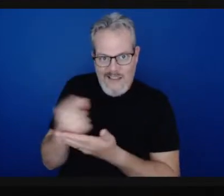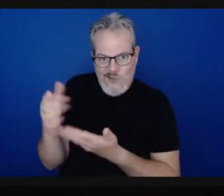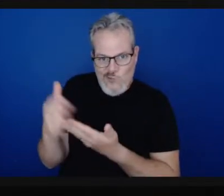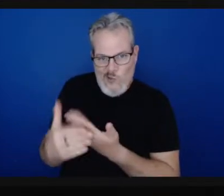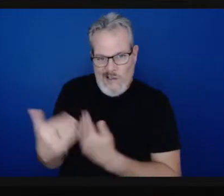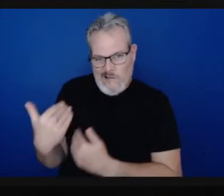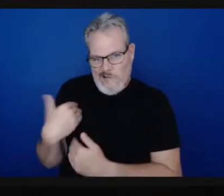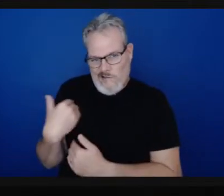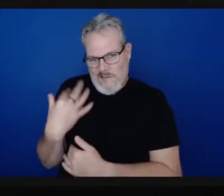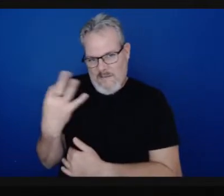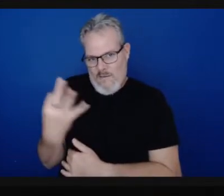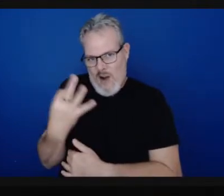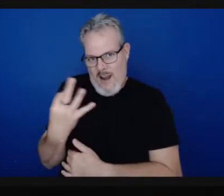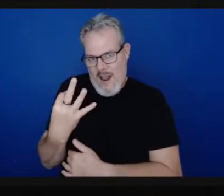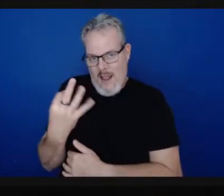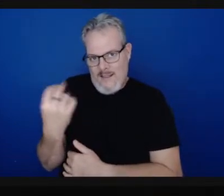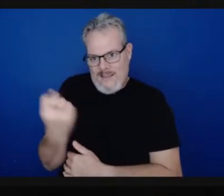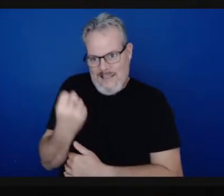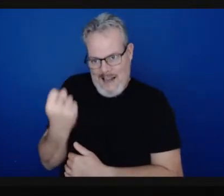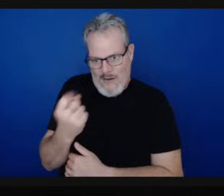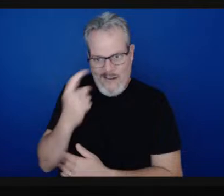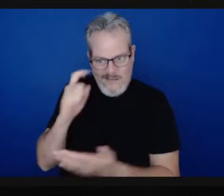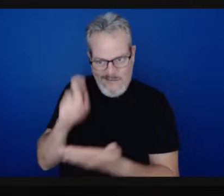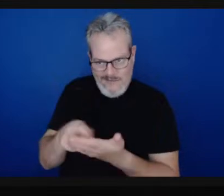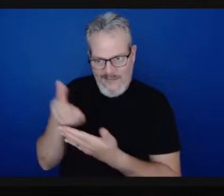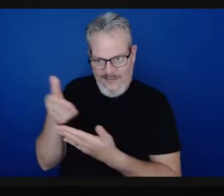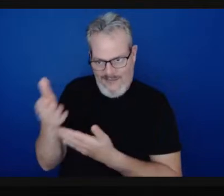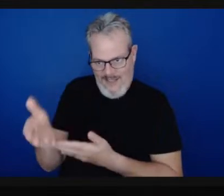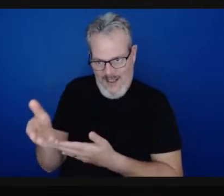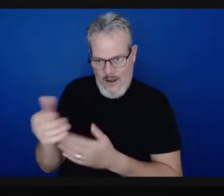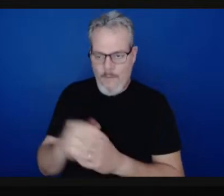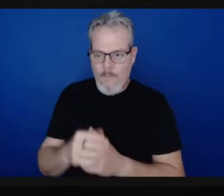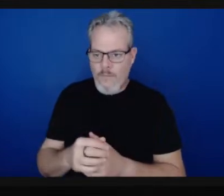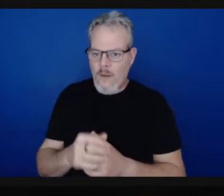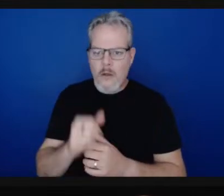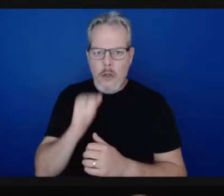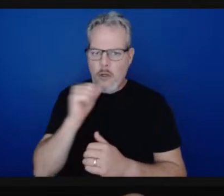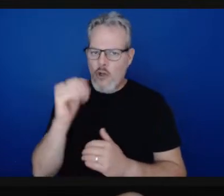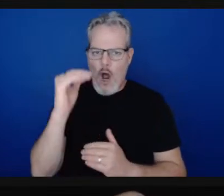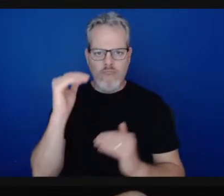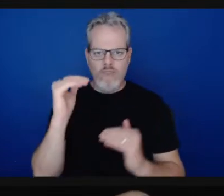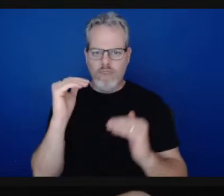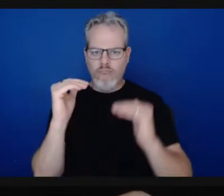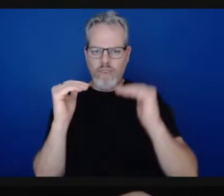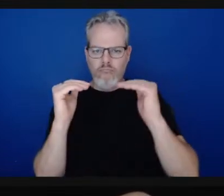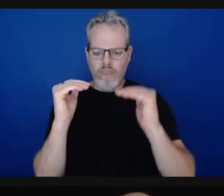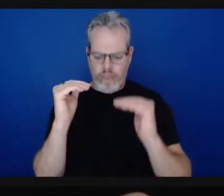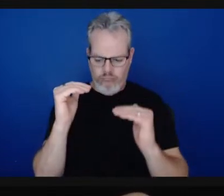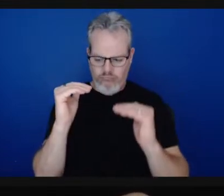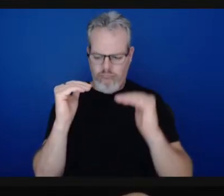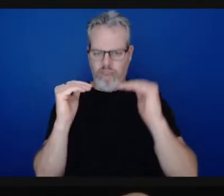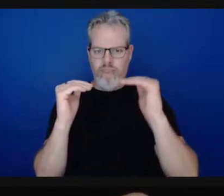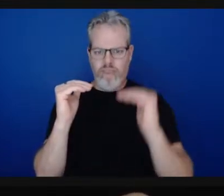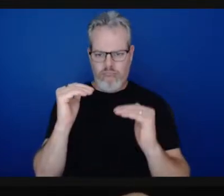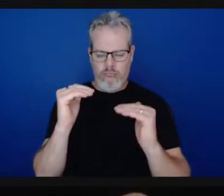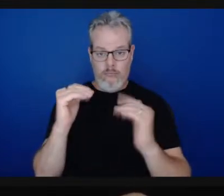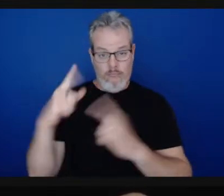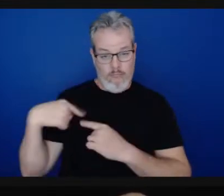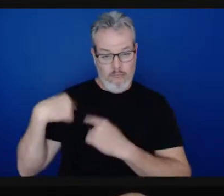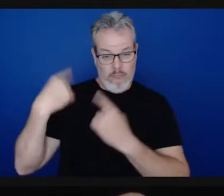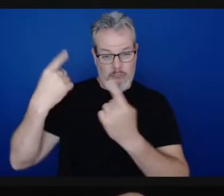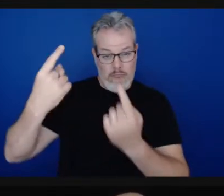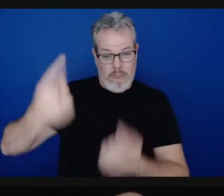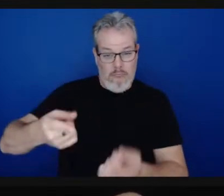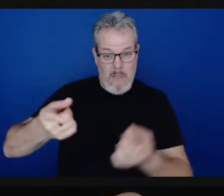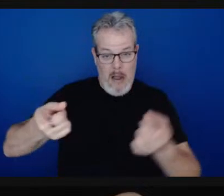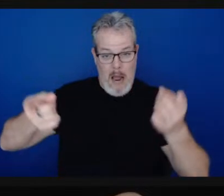Saturday there. So not quite as high as events earlier in this month. And remember, this has been going on since the